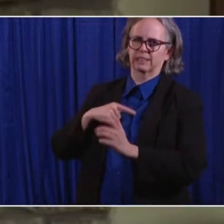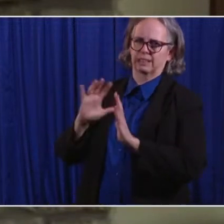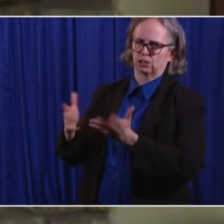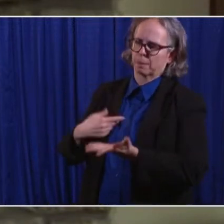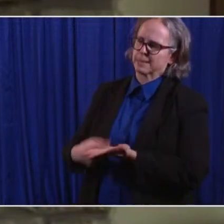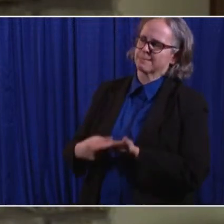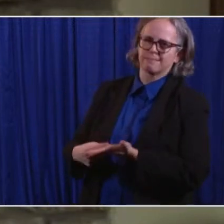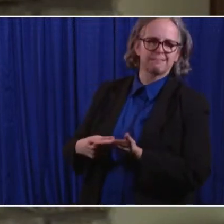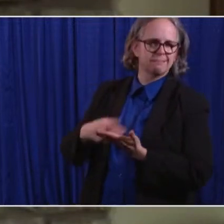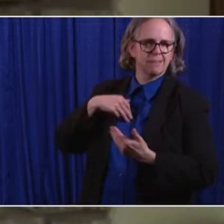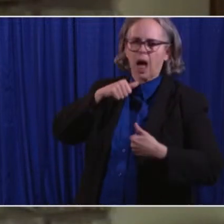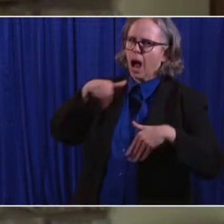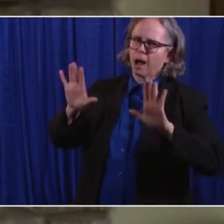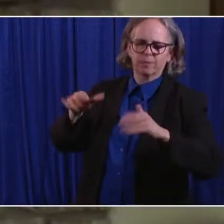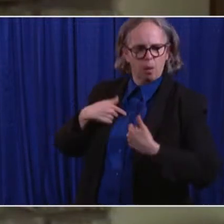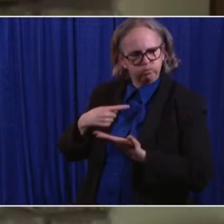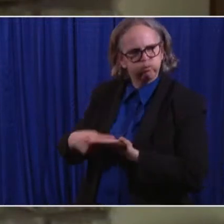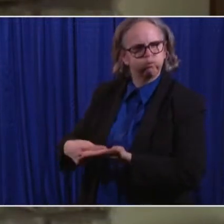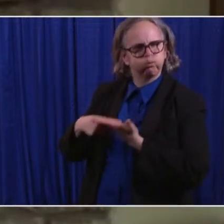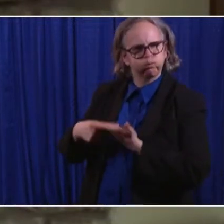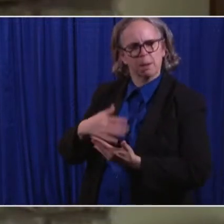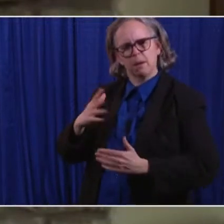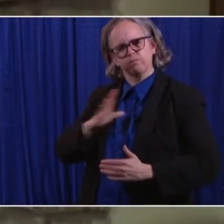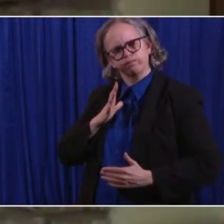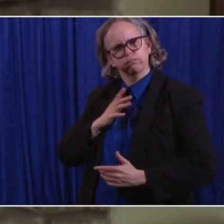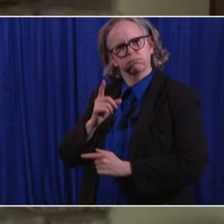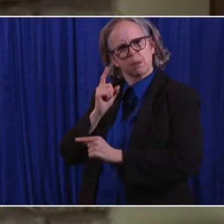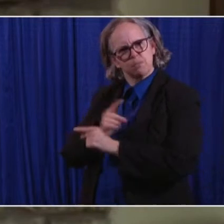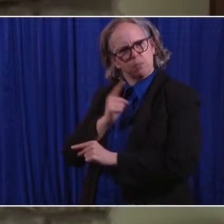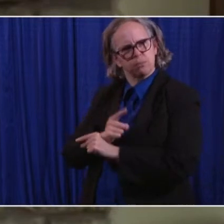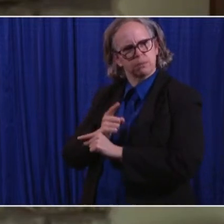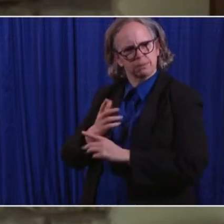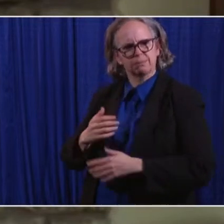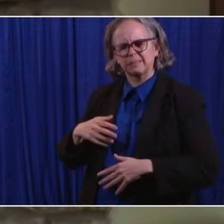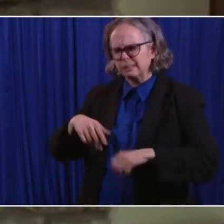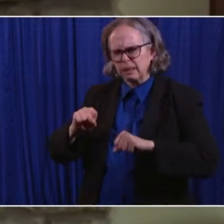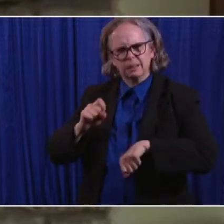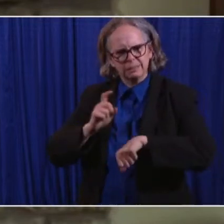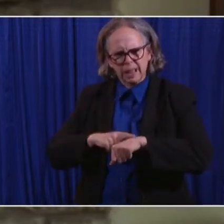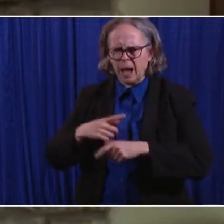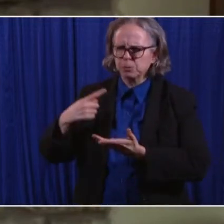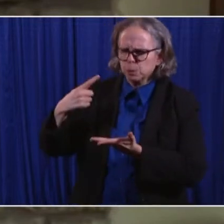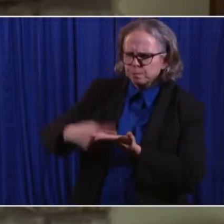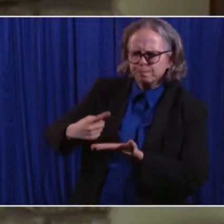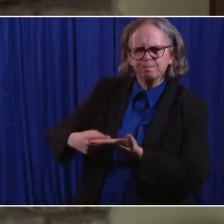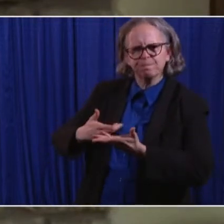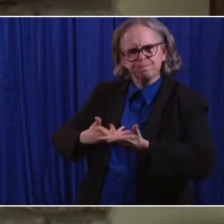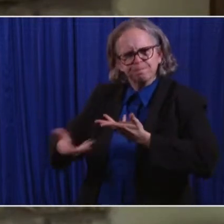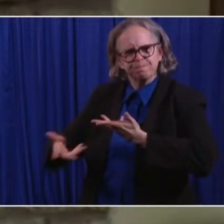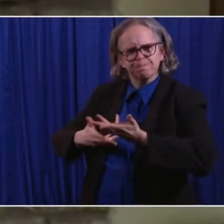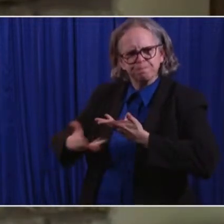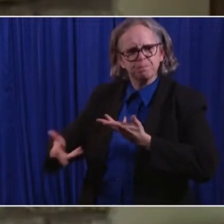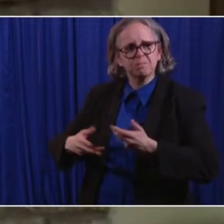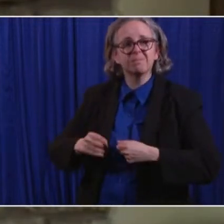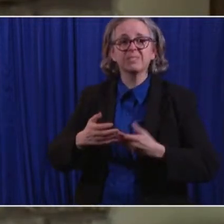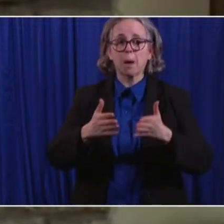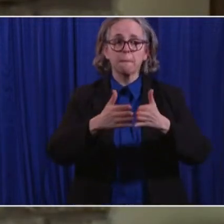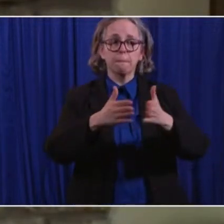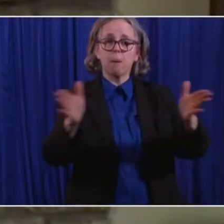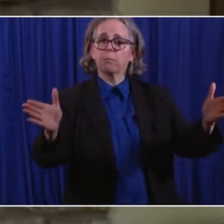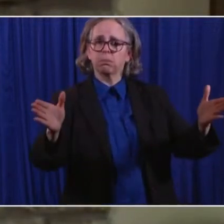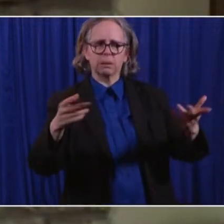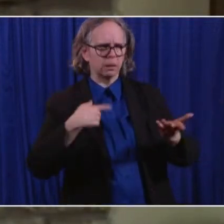We're going to have a little while here where we can have the opportunity to have a public discussion about what's in the